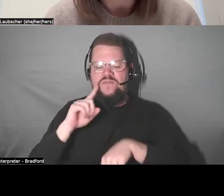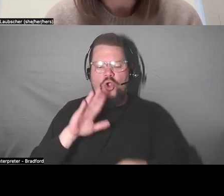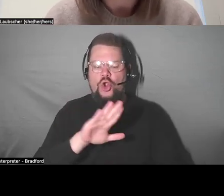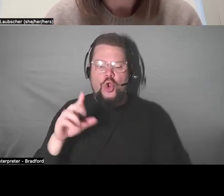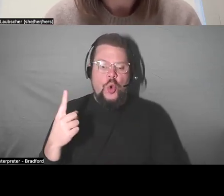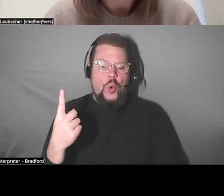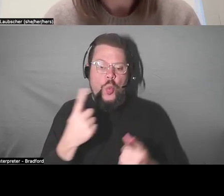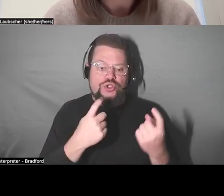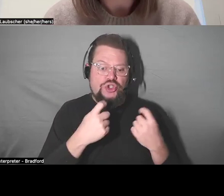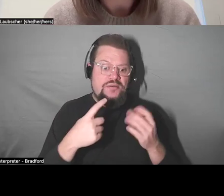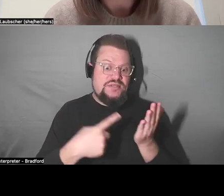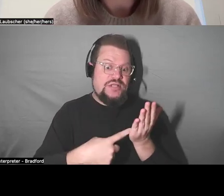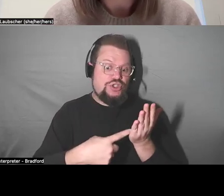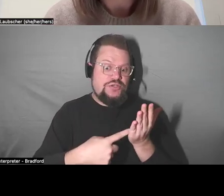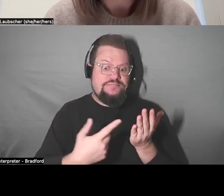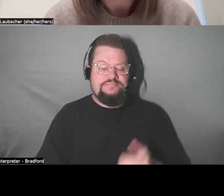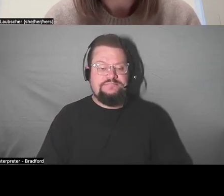end for anyone who's interested.